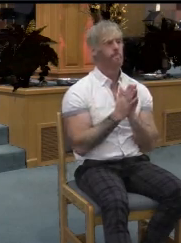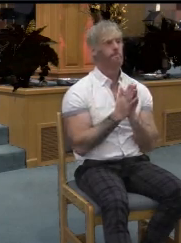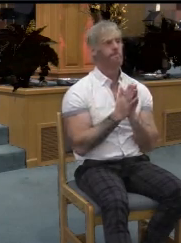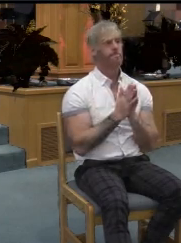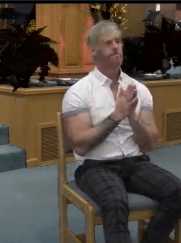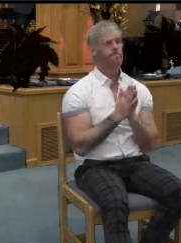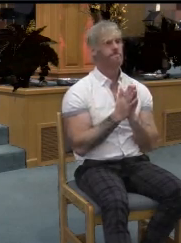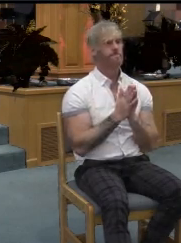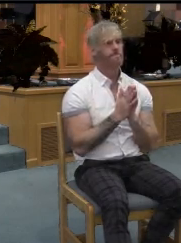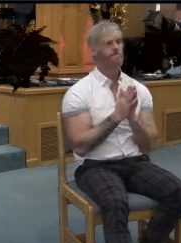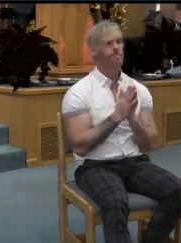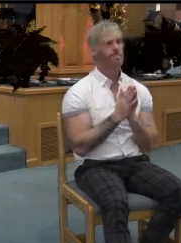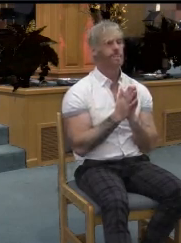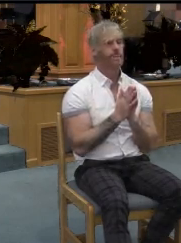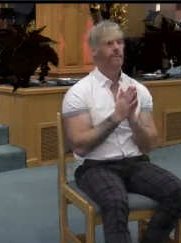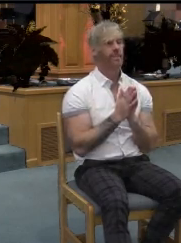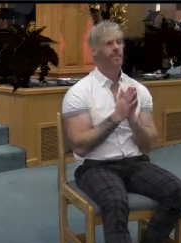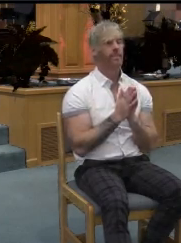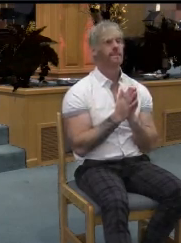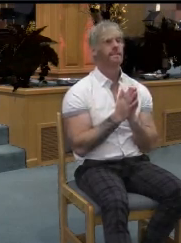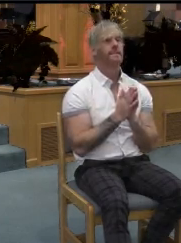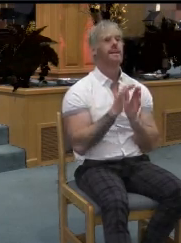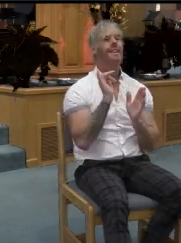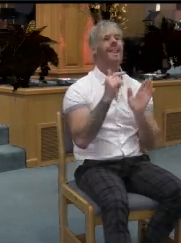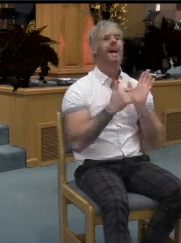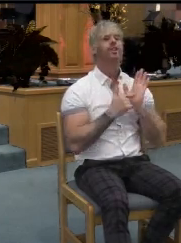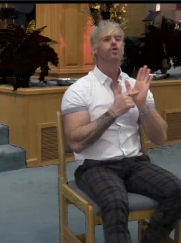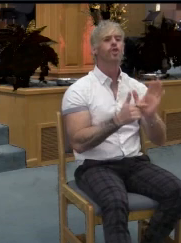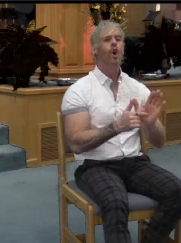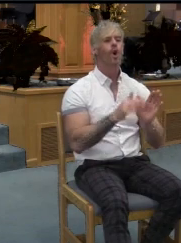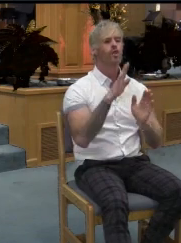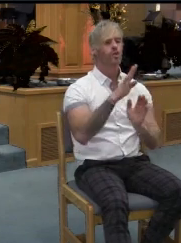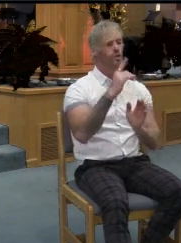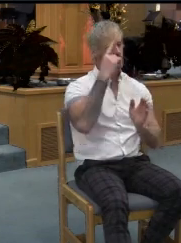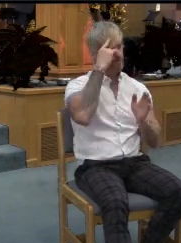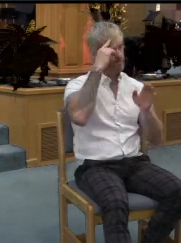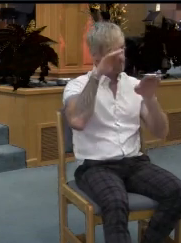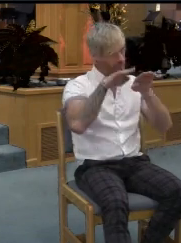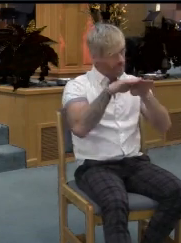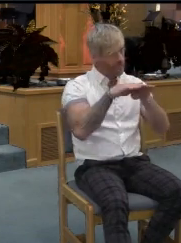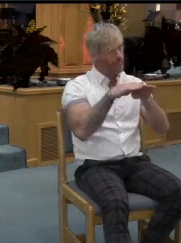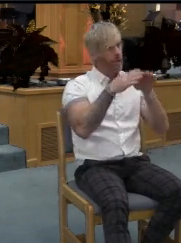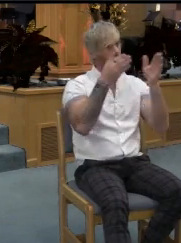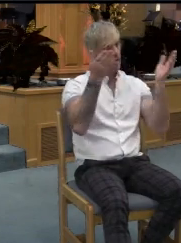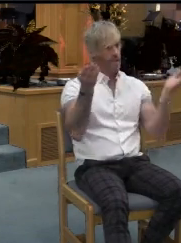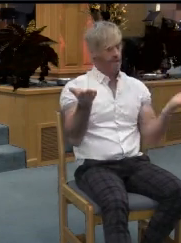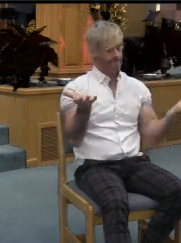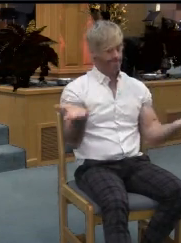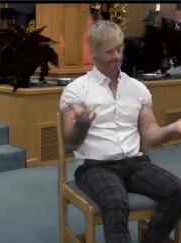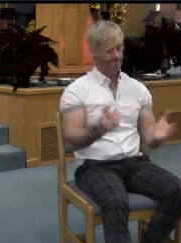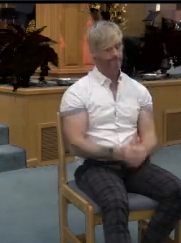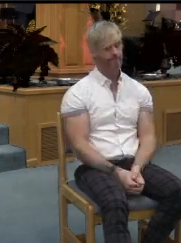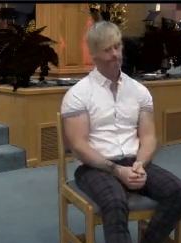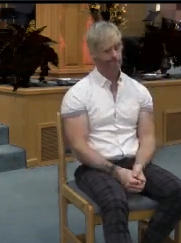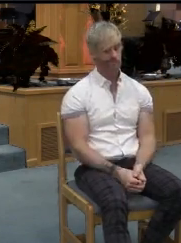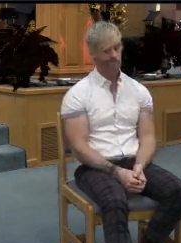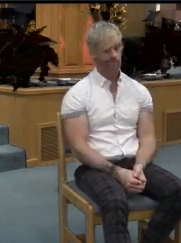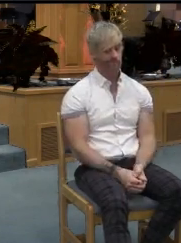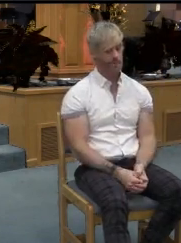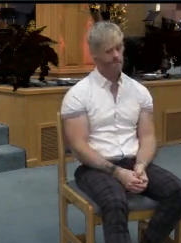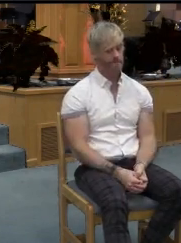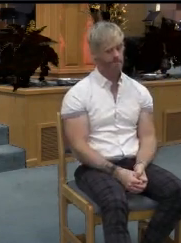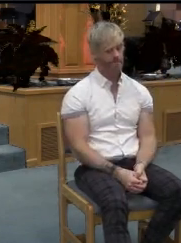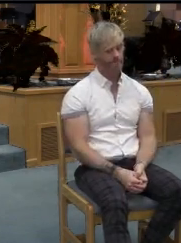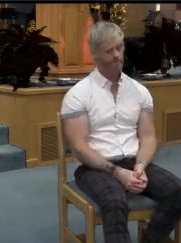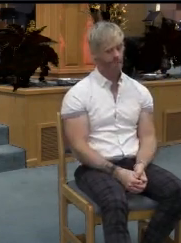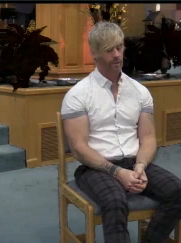of your open-mindedness. Anomalies are like a glitch in the matrix. You can